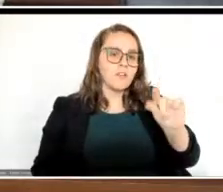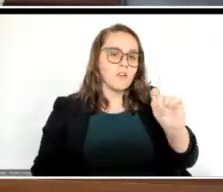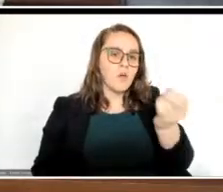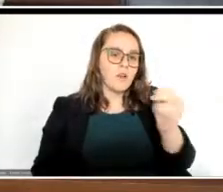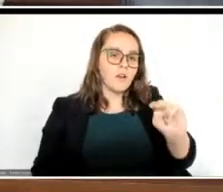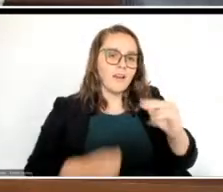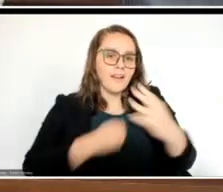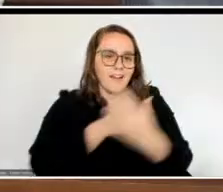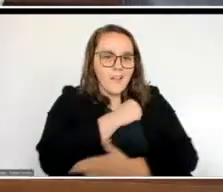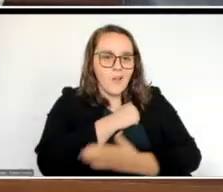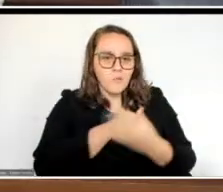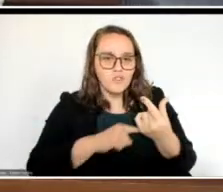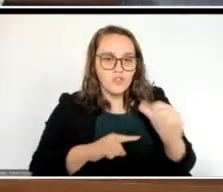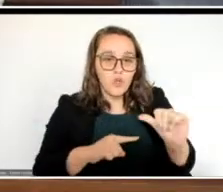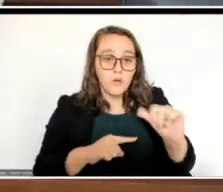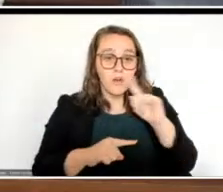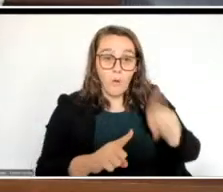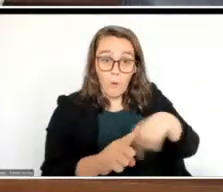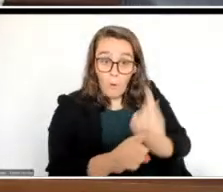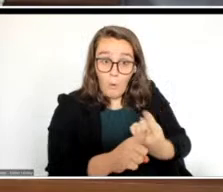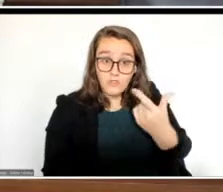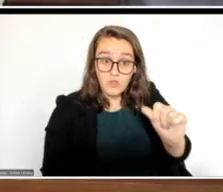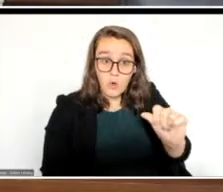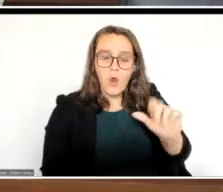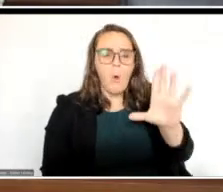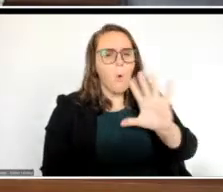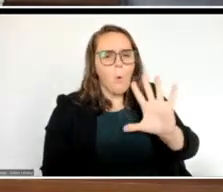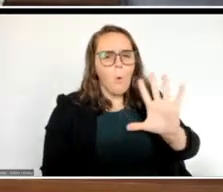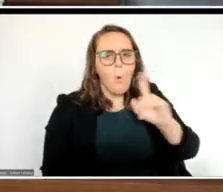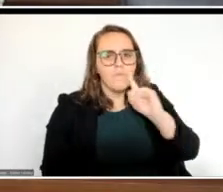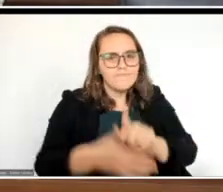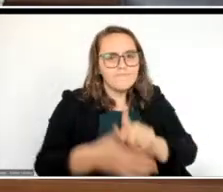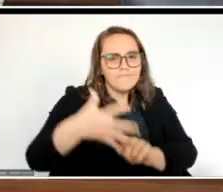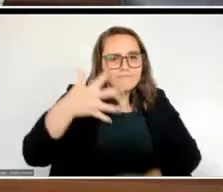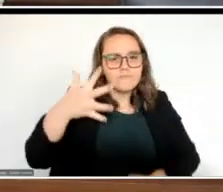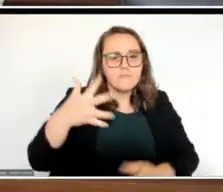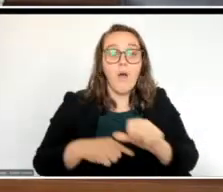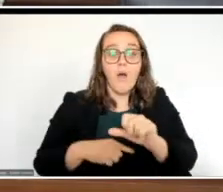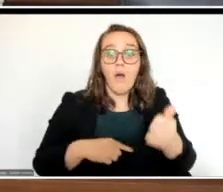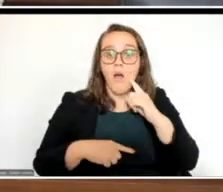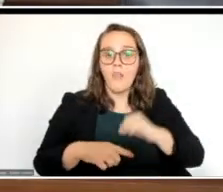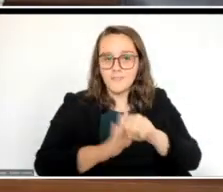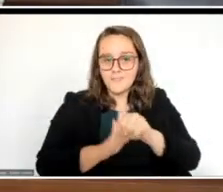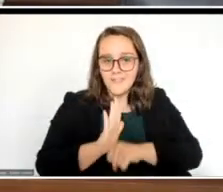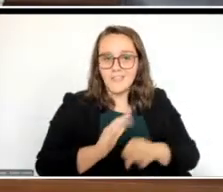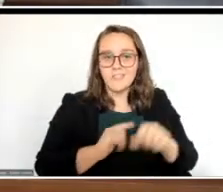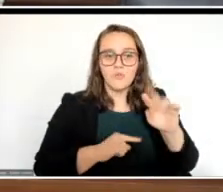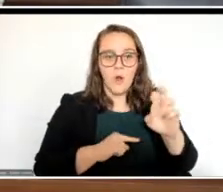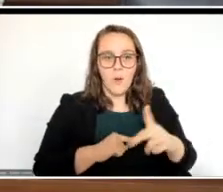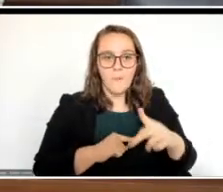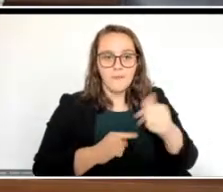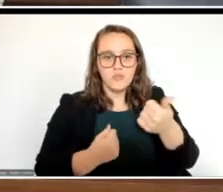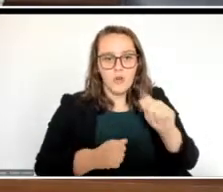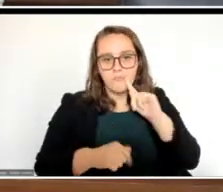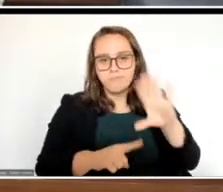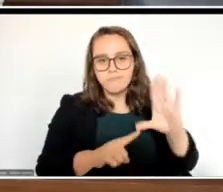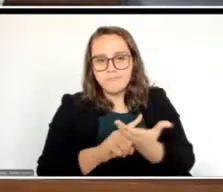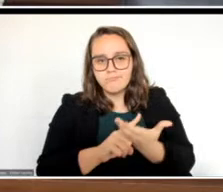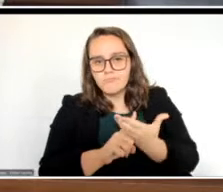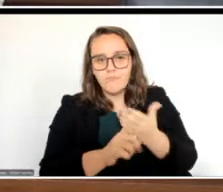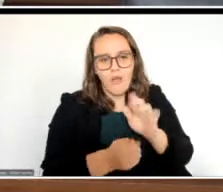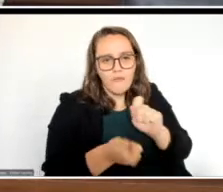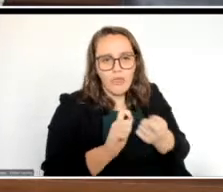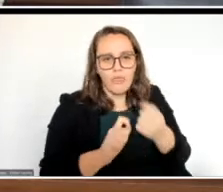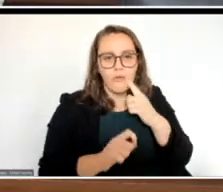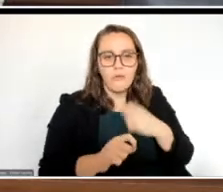not the only state where President Trump tried to pressure state officials to change the results. He also attempted to